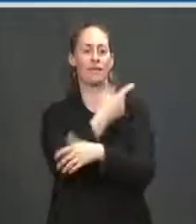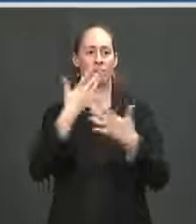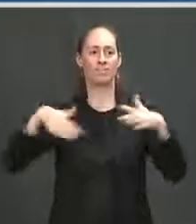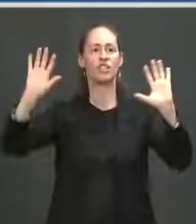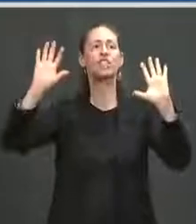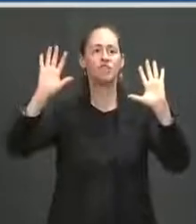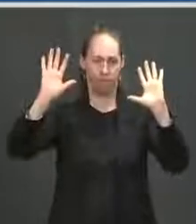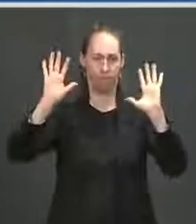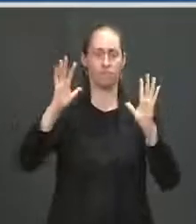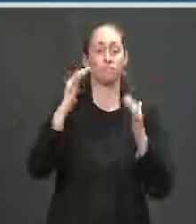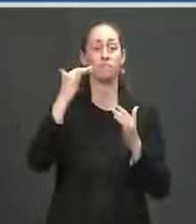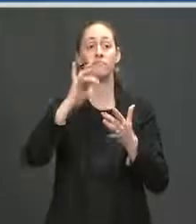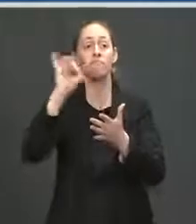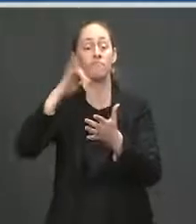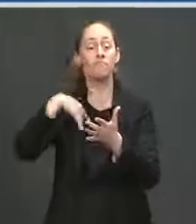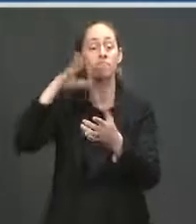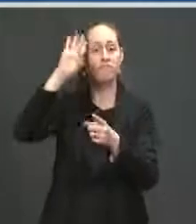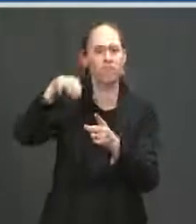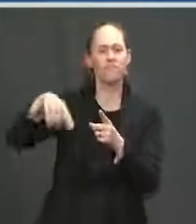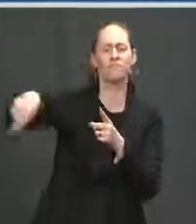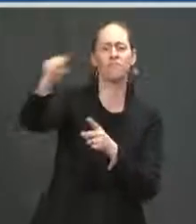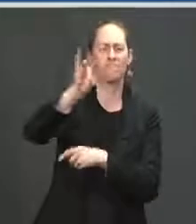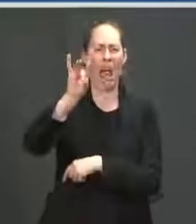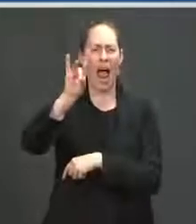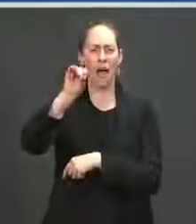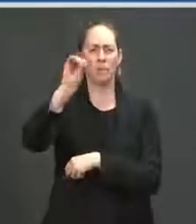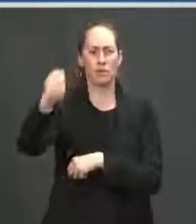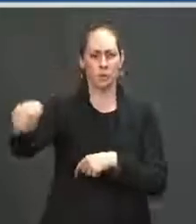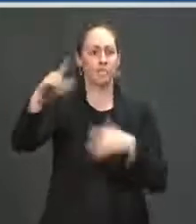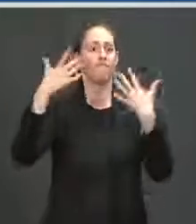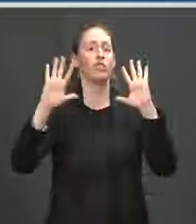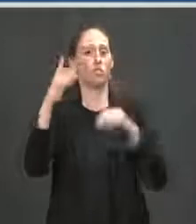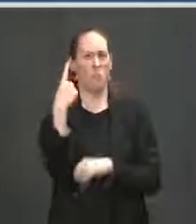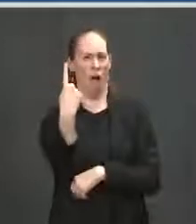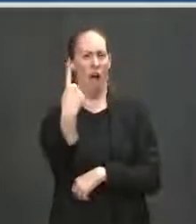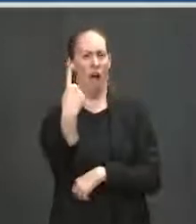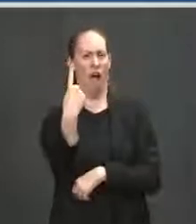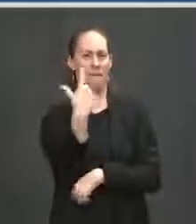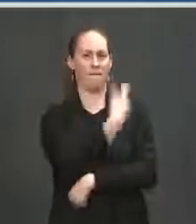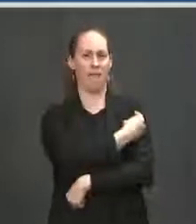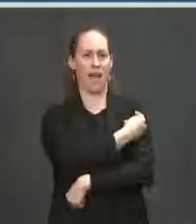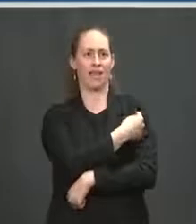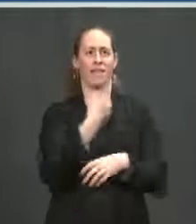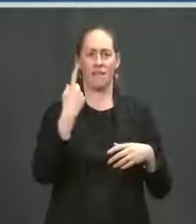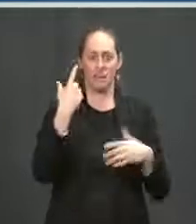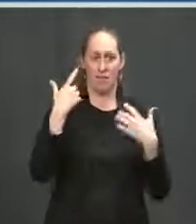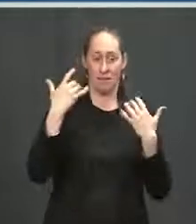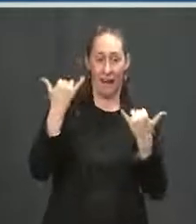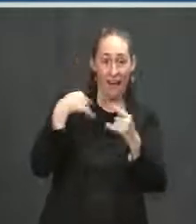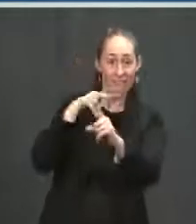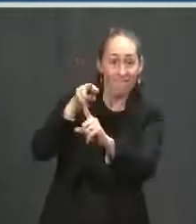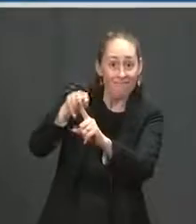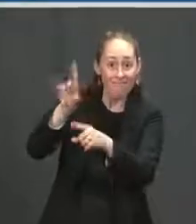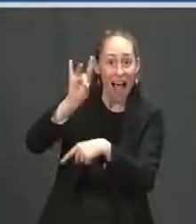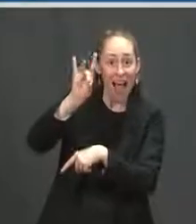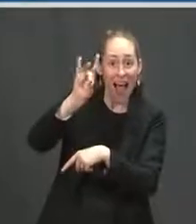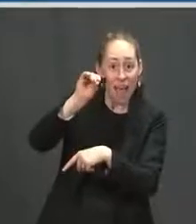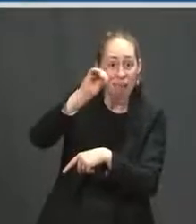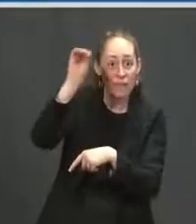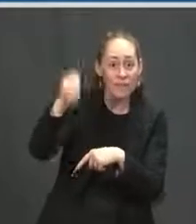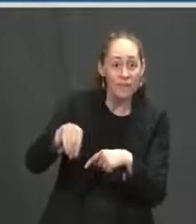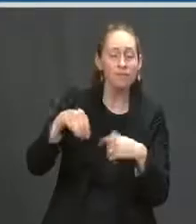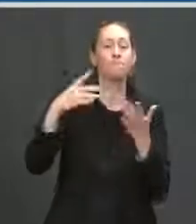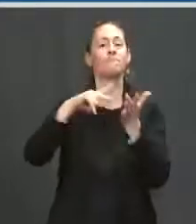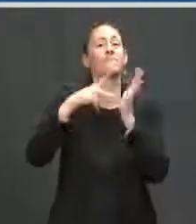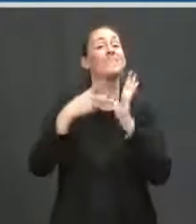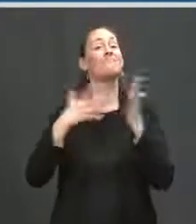shot. That effort has resulted in a drop of 80% in deaths among American